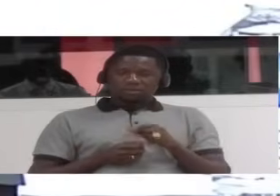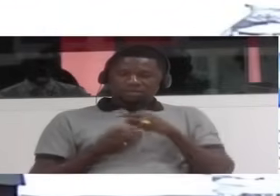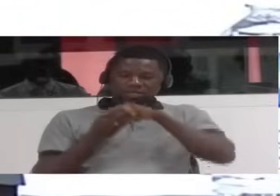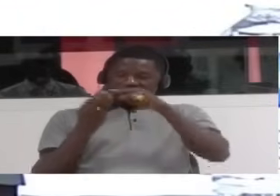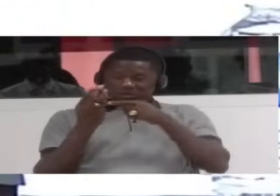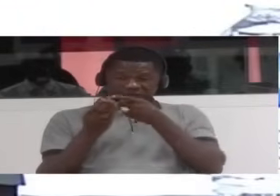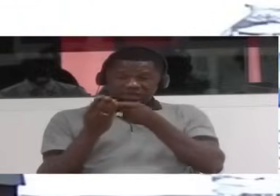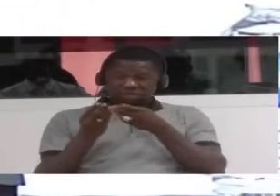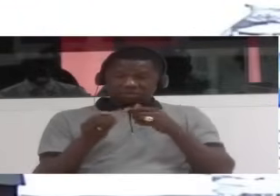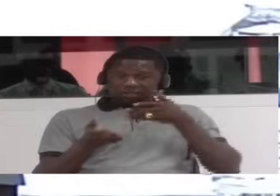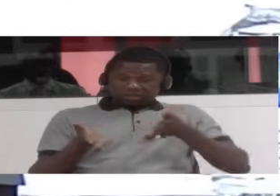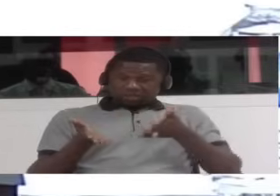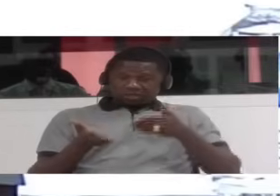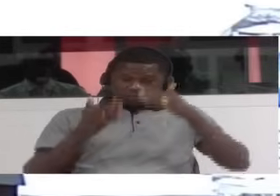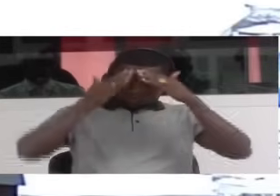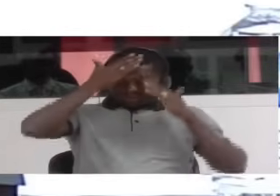Like who?